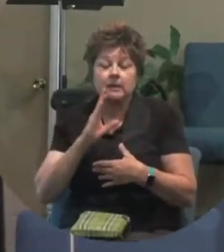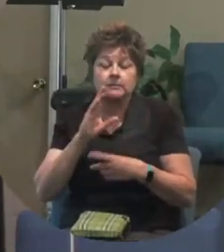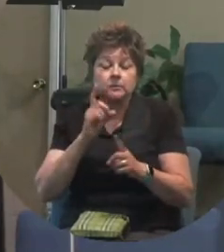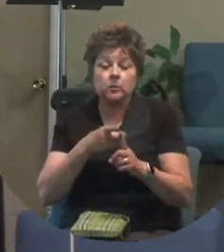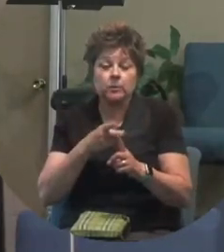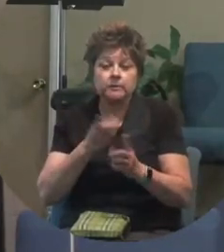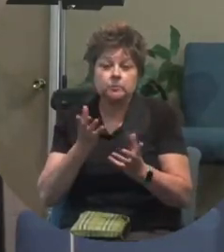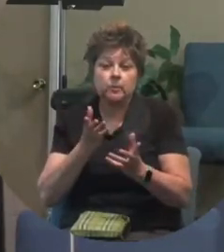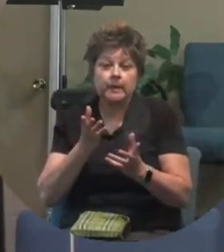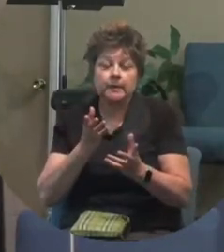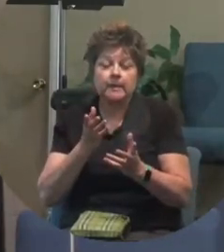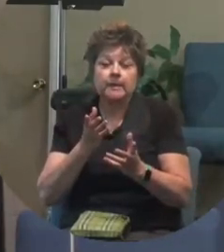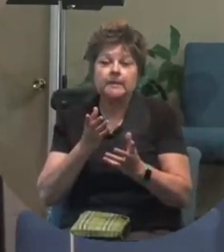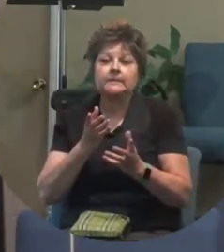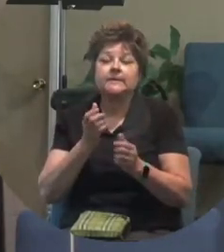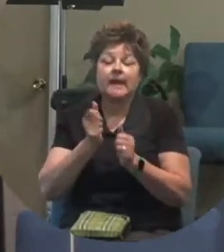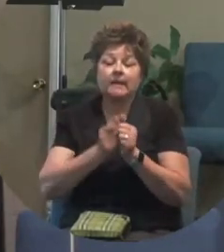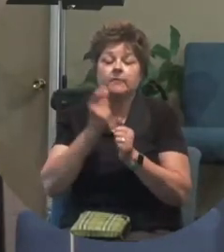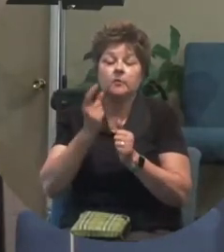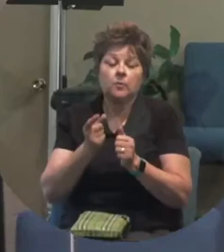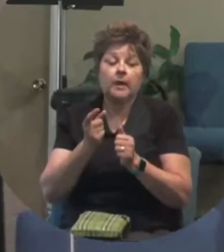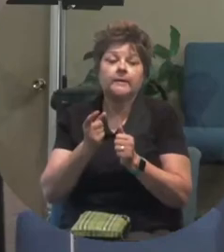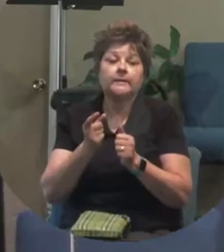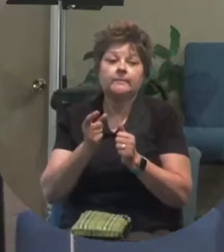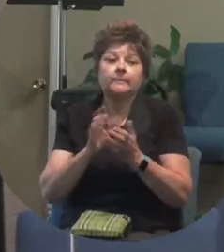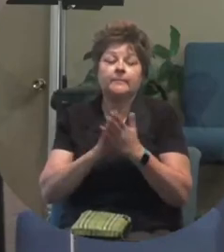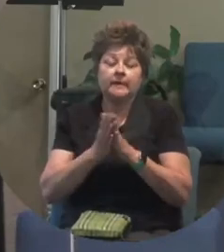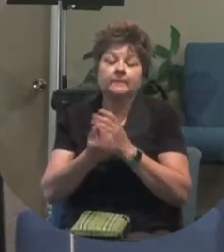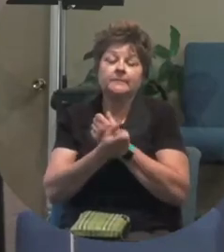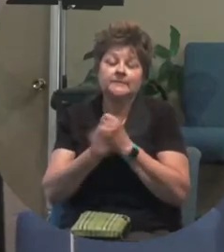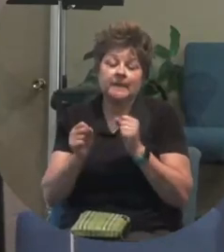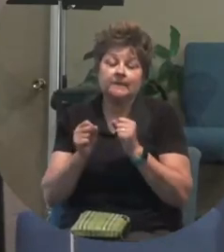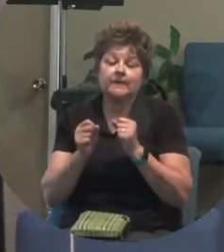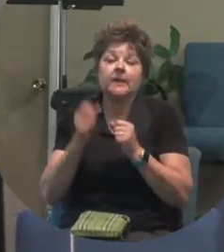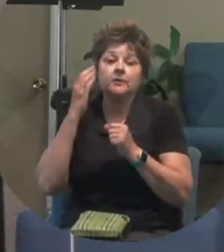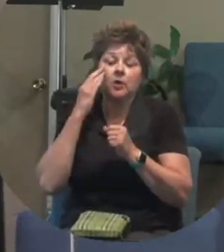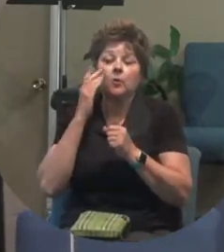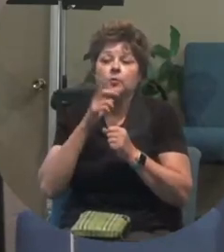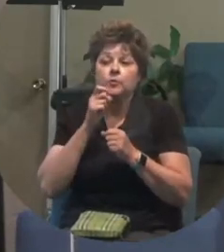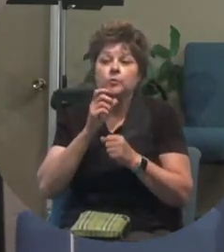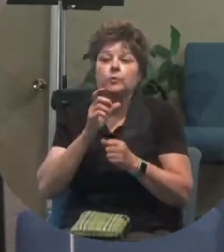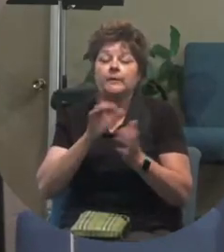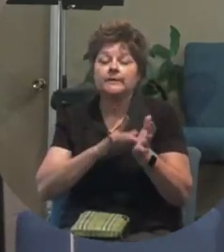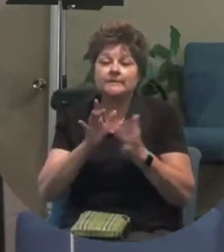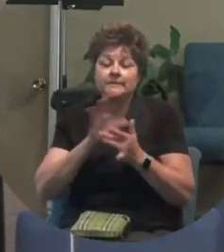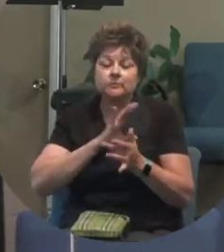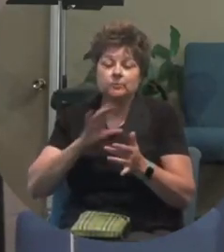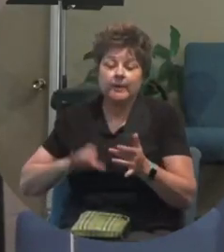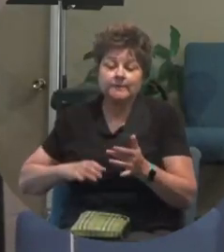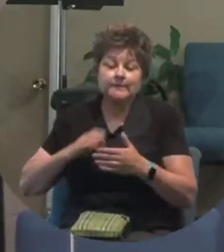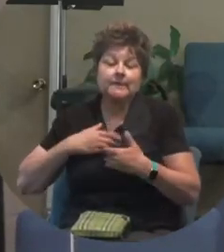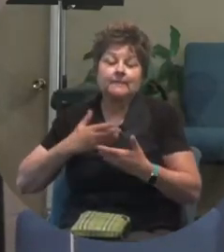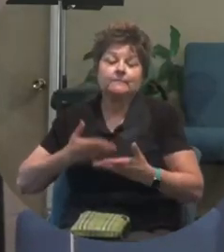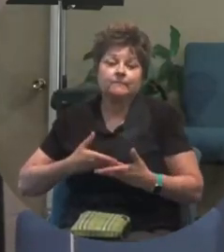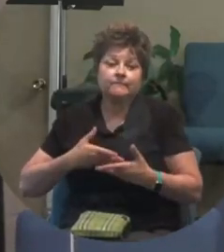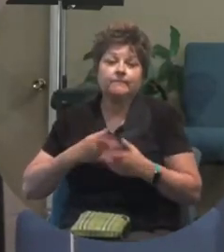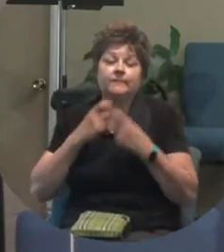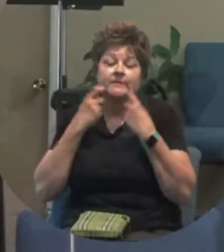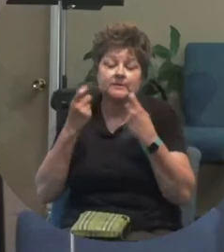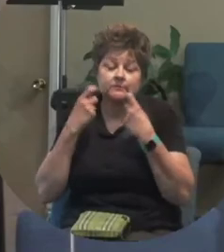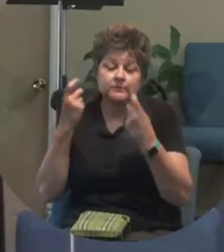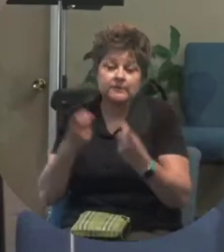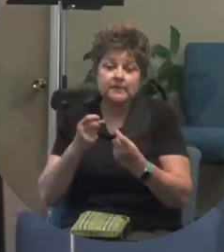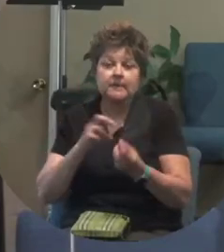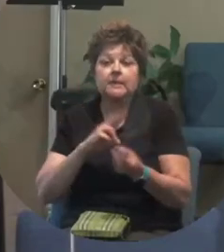is that everyone come to the saving knowledge of who Jesus Christ is, and that they confess their sin, they repent of their sin, and